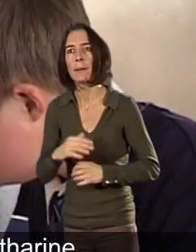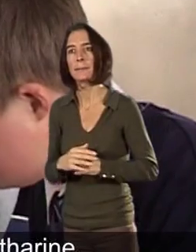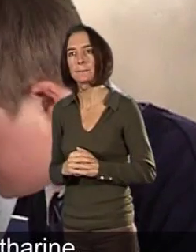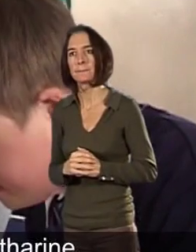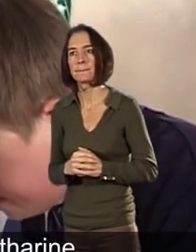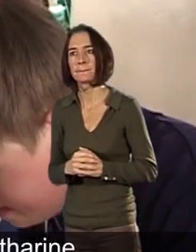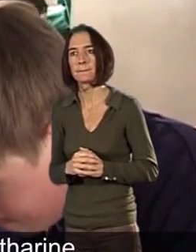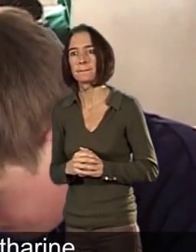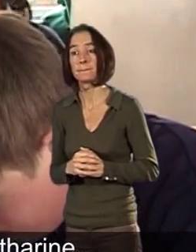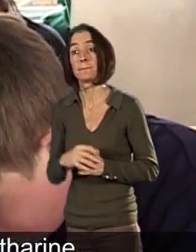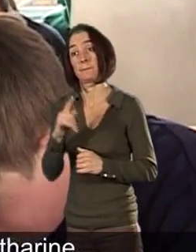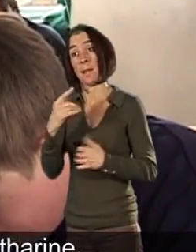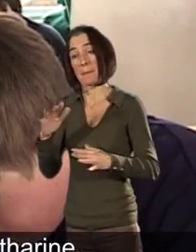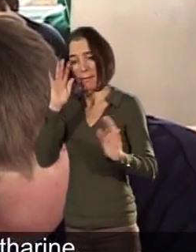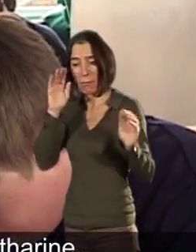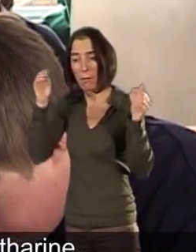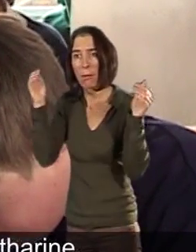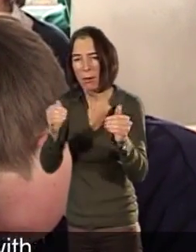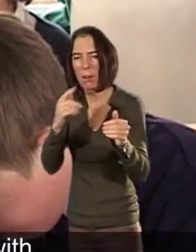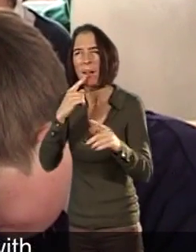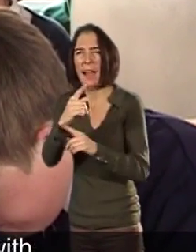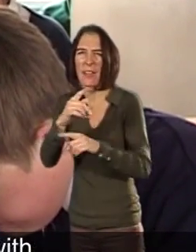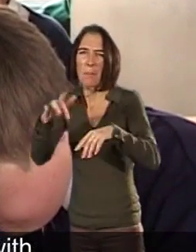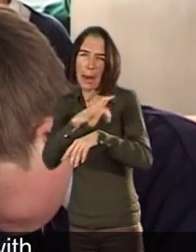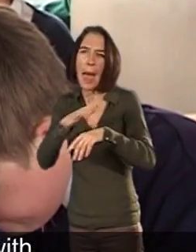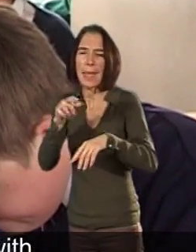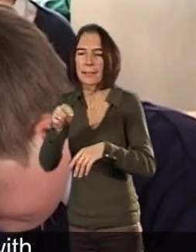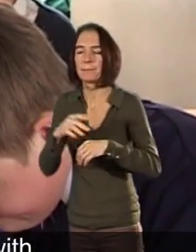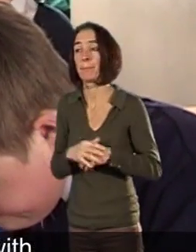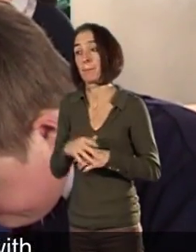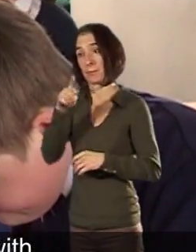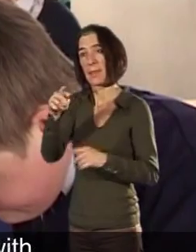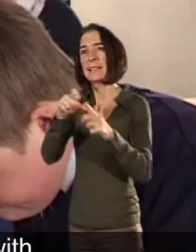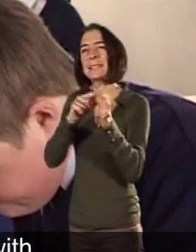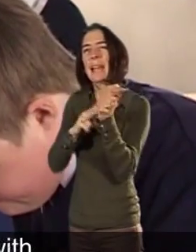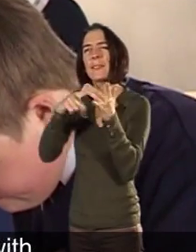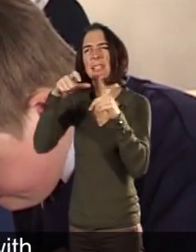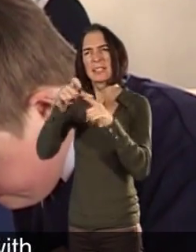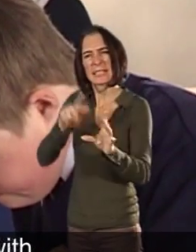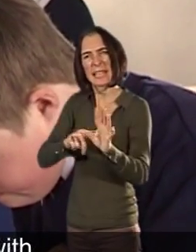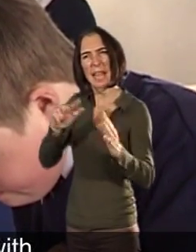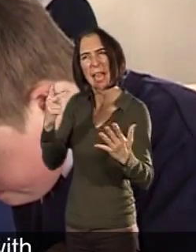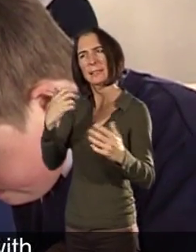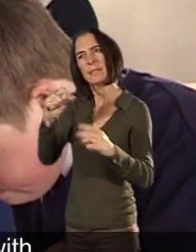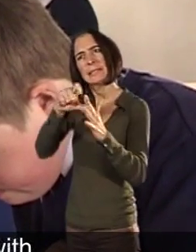reasonable adjustment is that Catherine, the class teacher, makes time to plan and differentiate the English work with a teaching assistant.